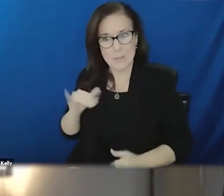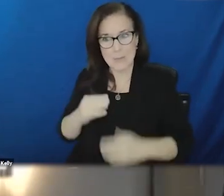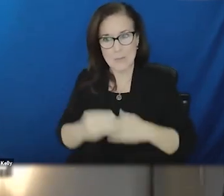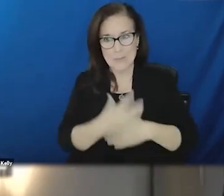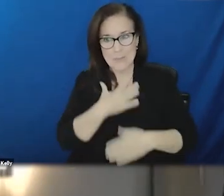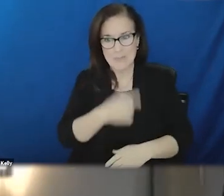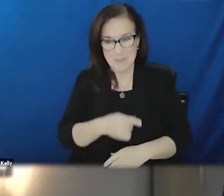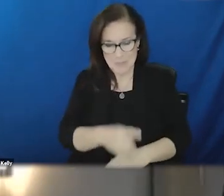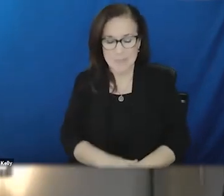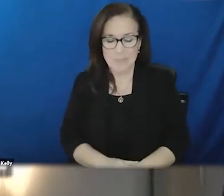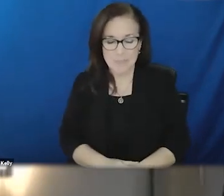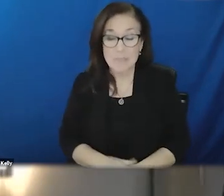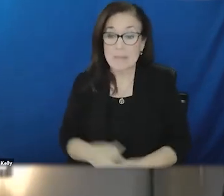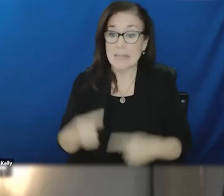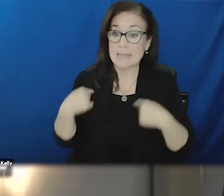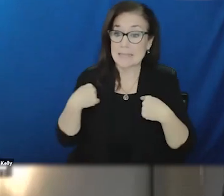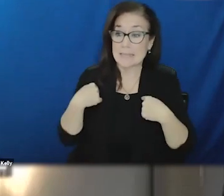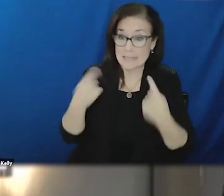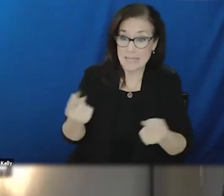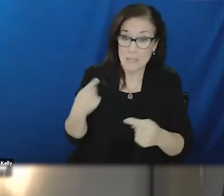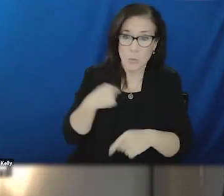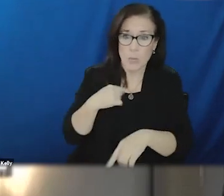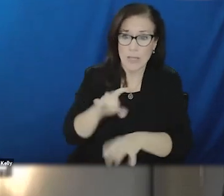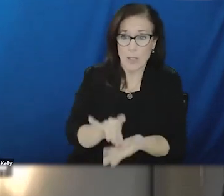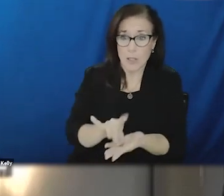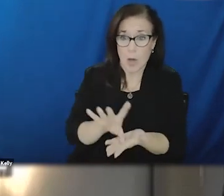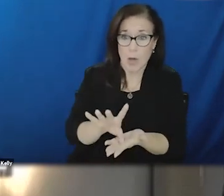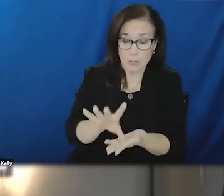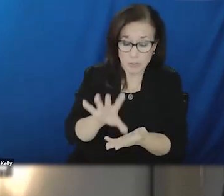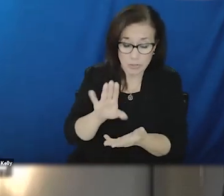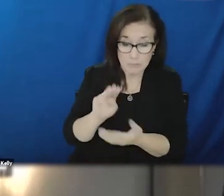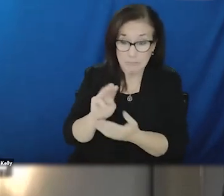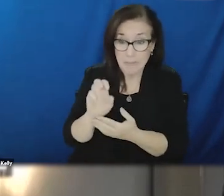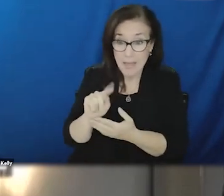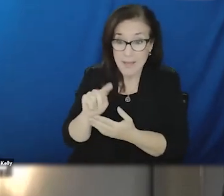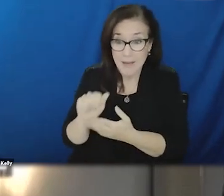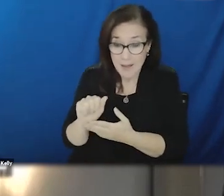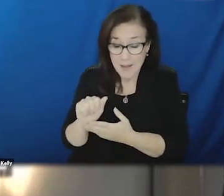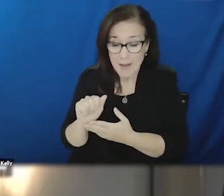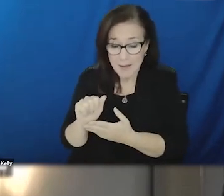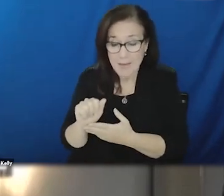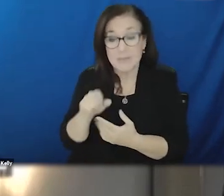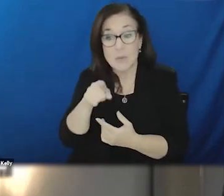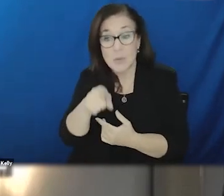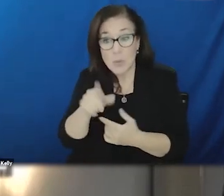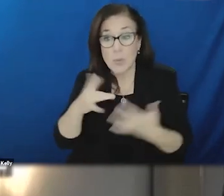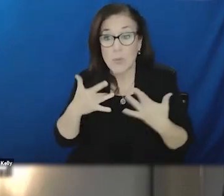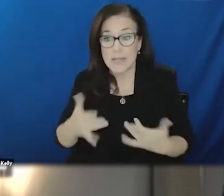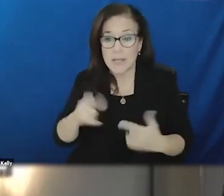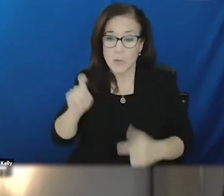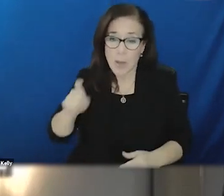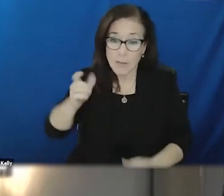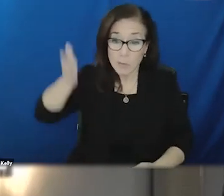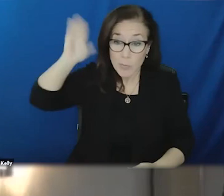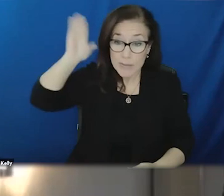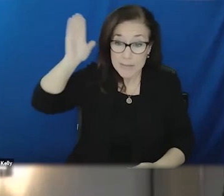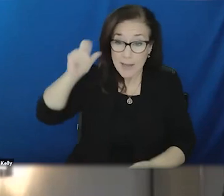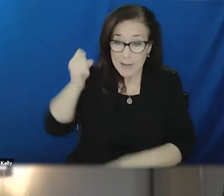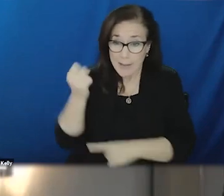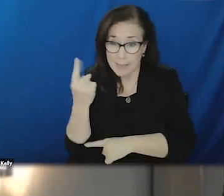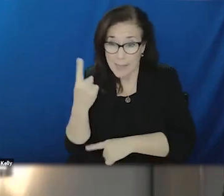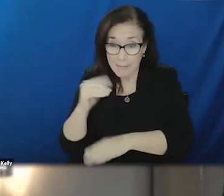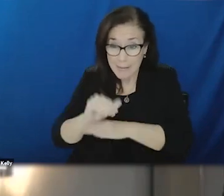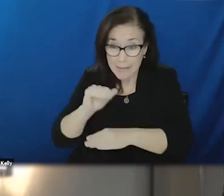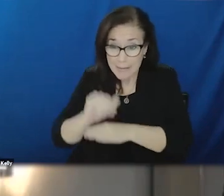we've launched Meta, and even before, you tend to have to give these presentations at like 11 o'clock at night. So I'm just grateful that it's not